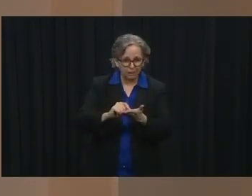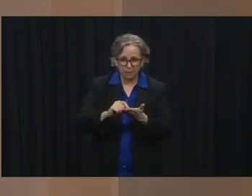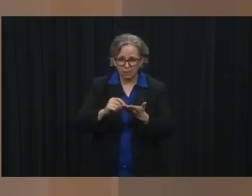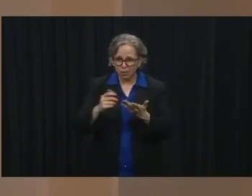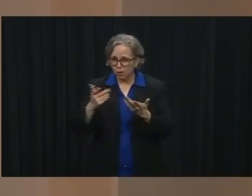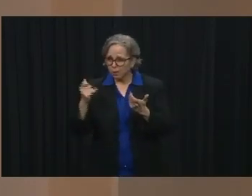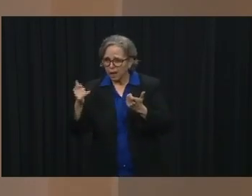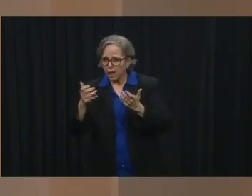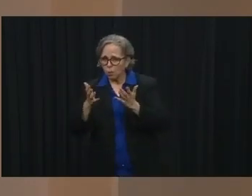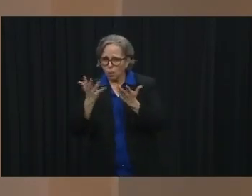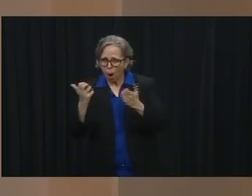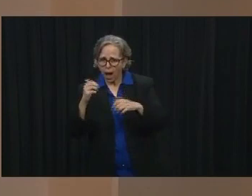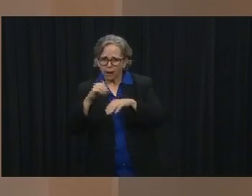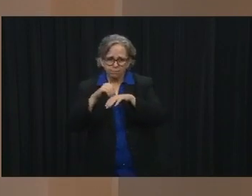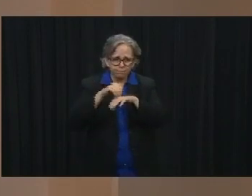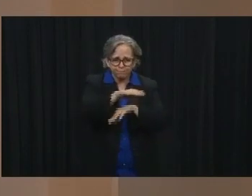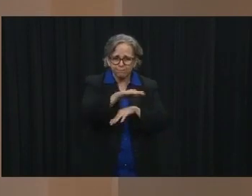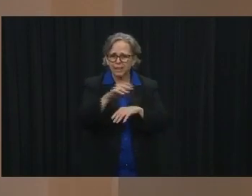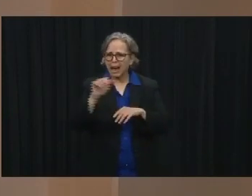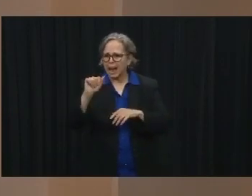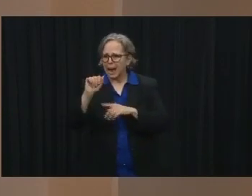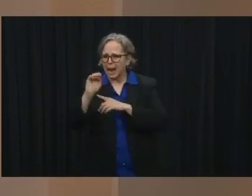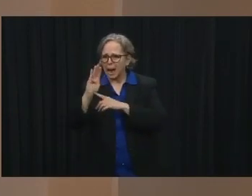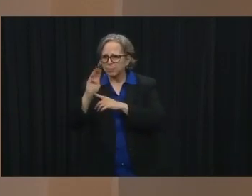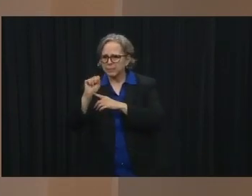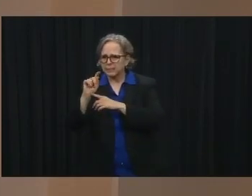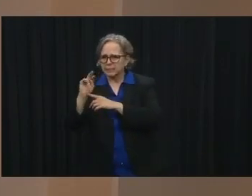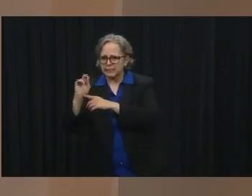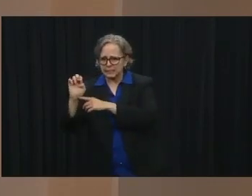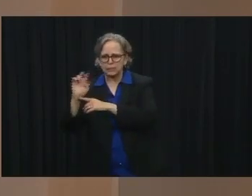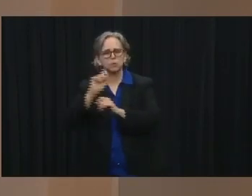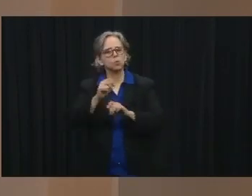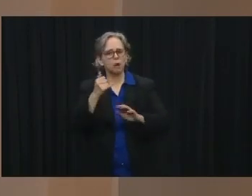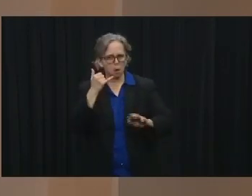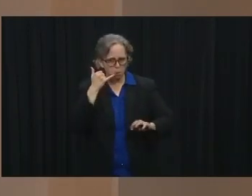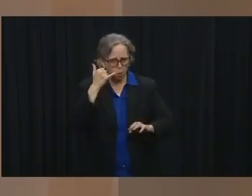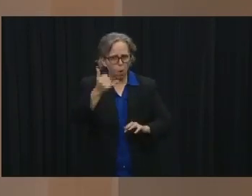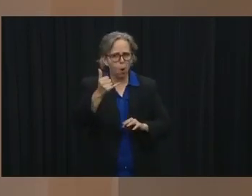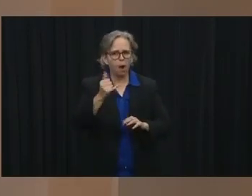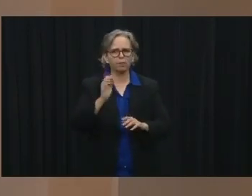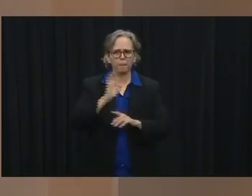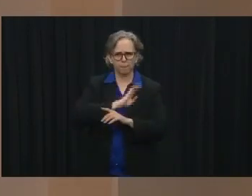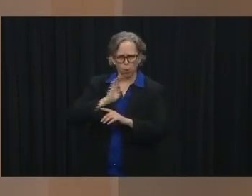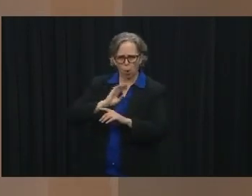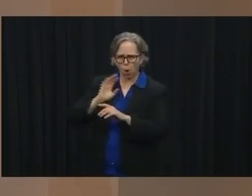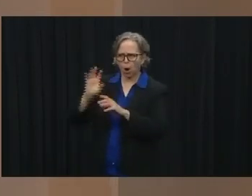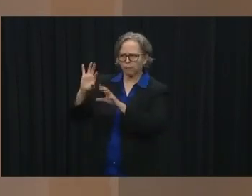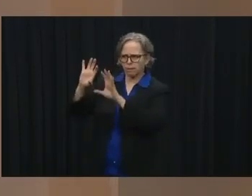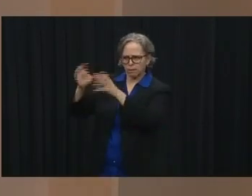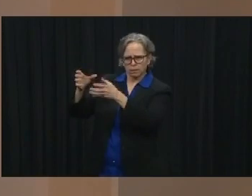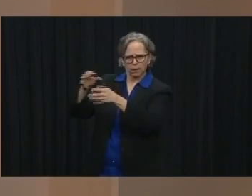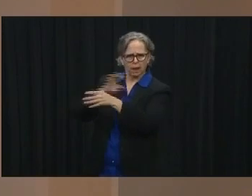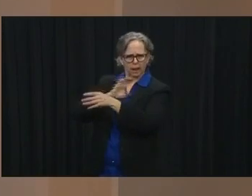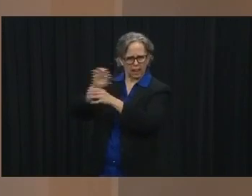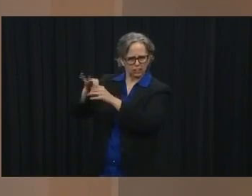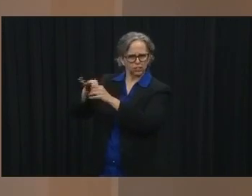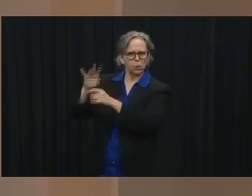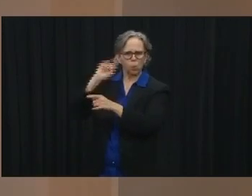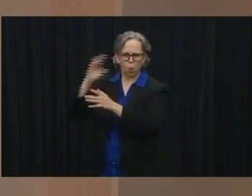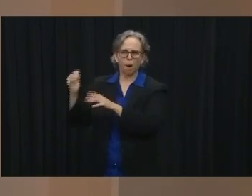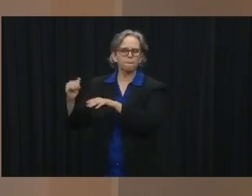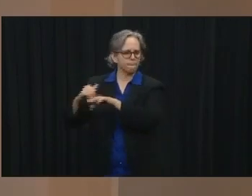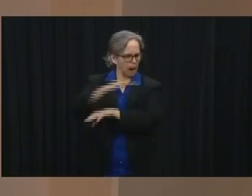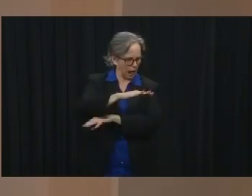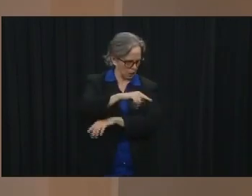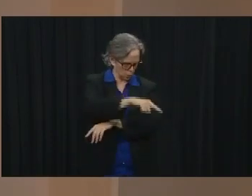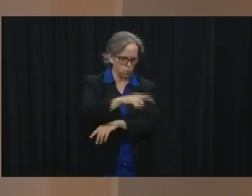can call your local Board of Elections and request one, and they will send you one in the mail. So Frank LaRose, our